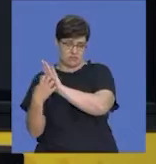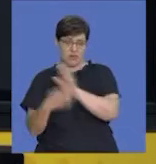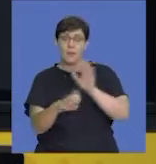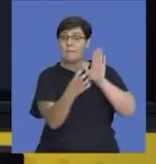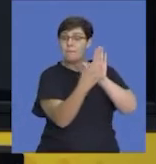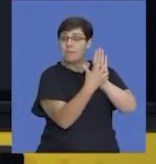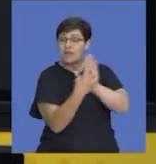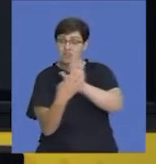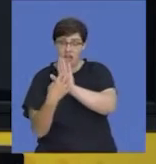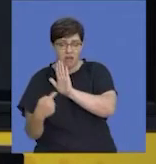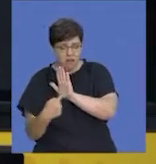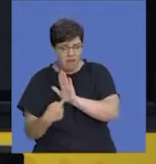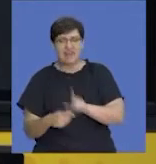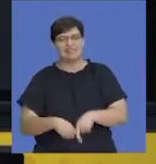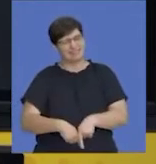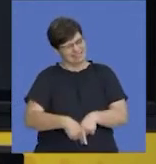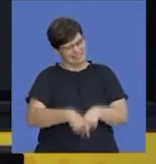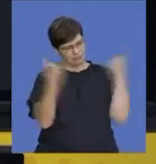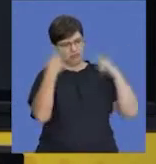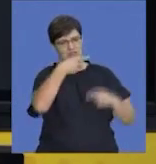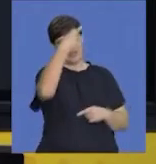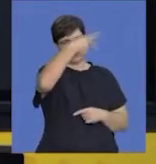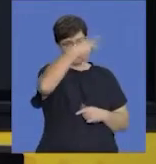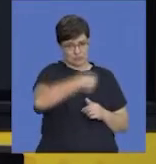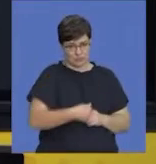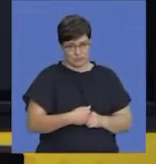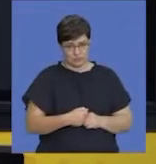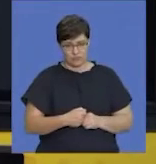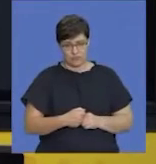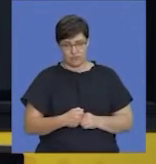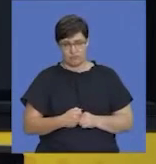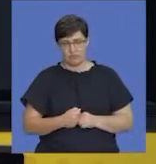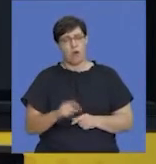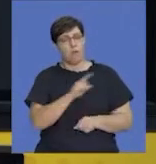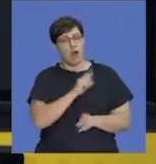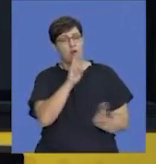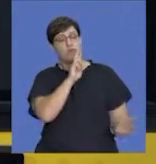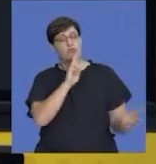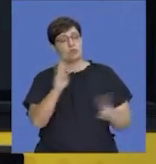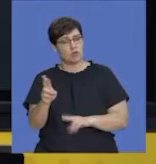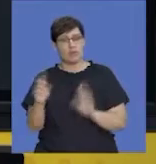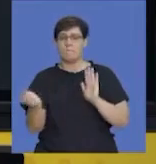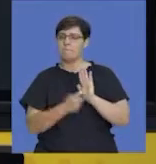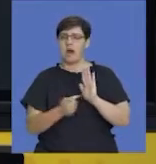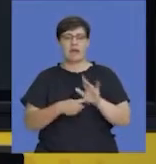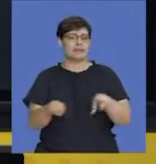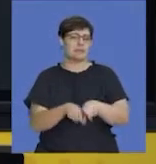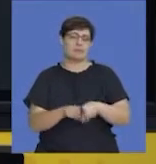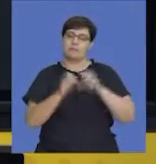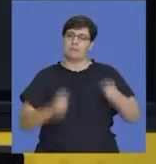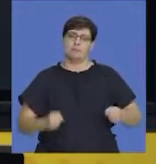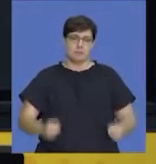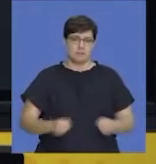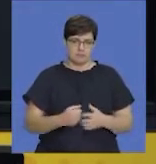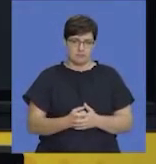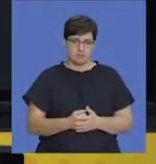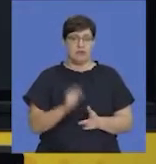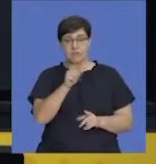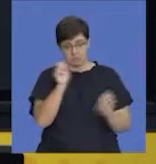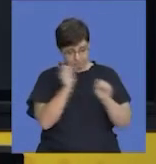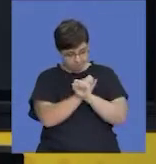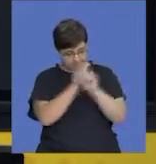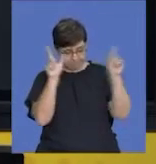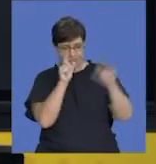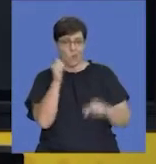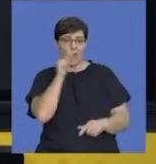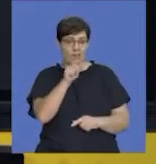the pictures now are a little bit different from the others. However, the responses are marked the same way. So we need to be very